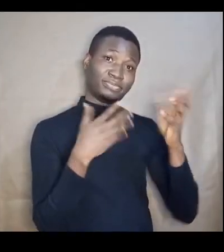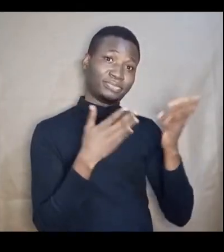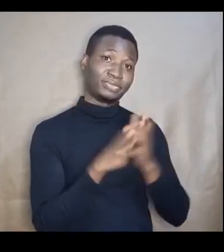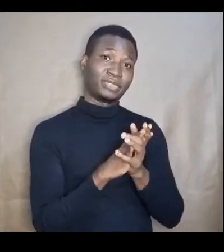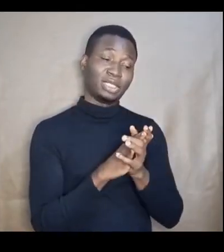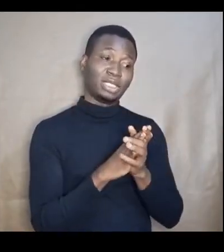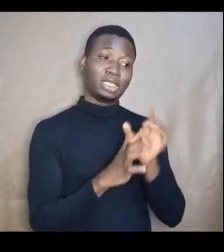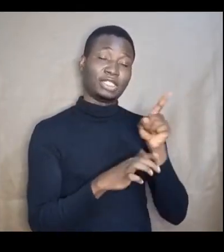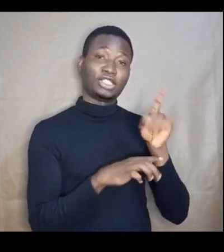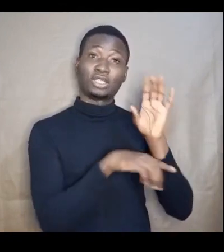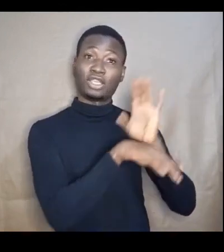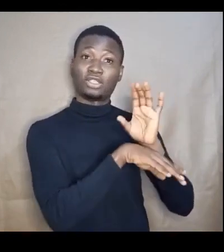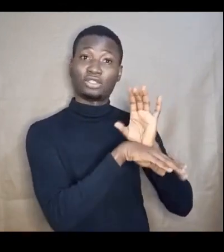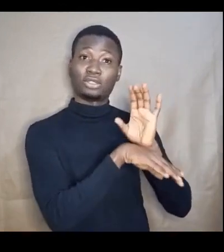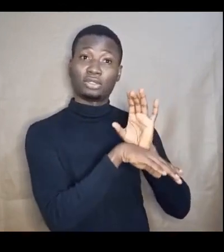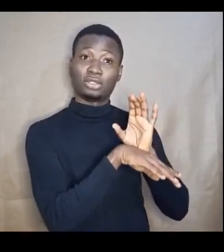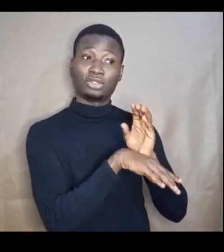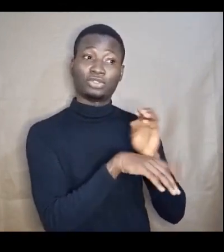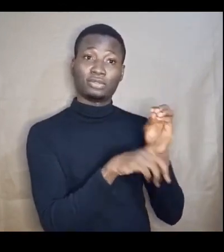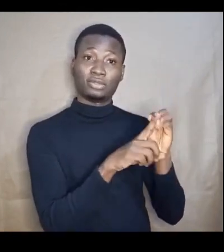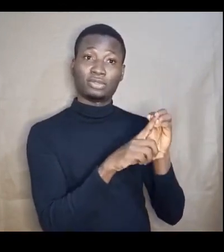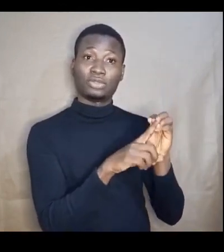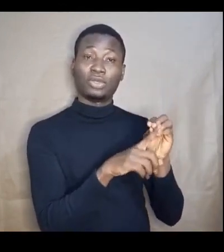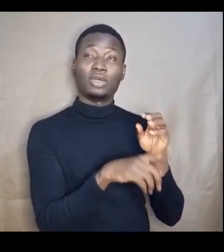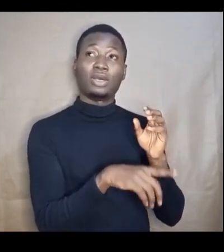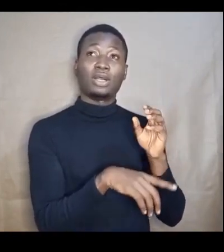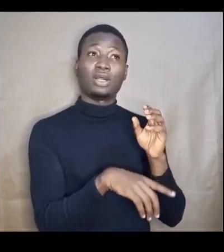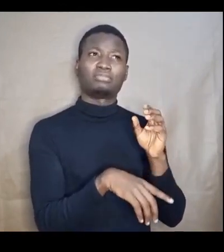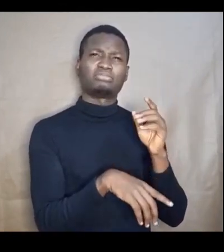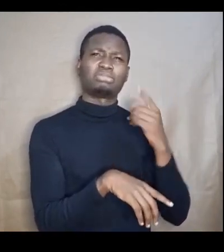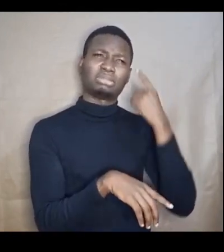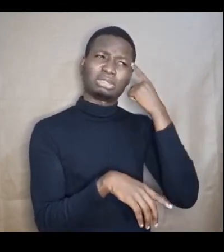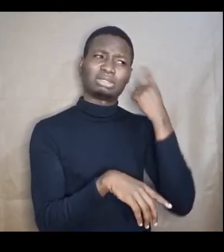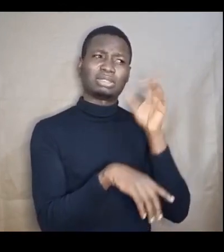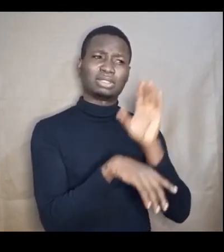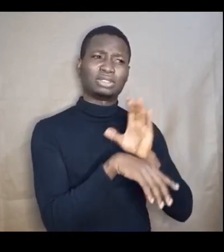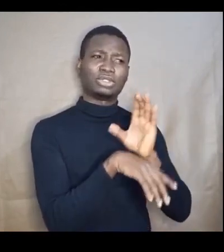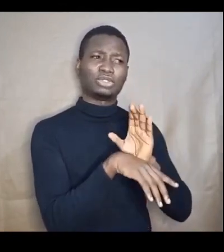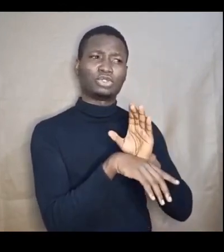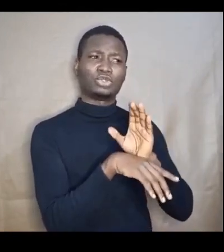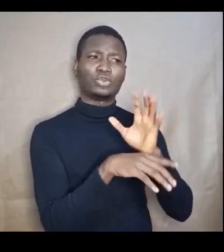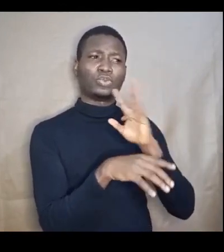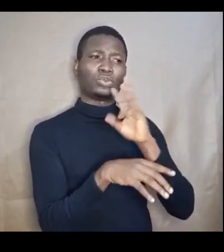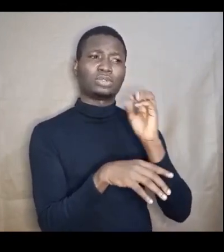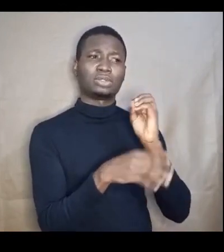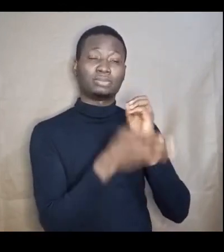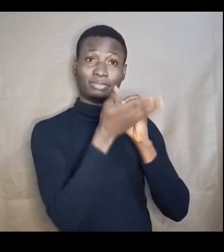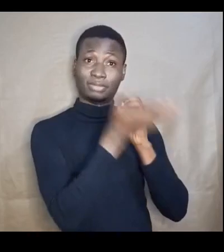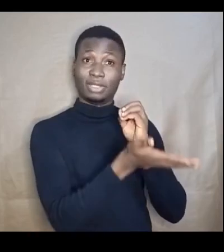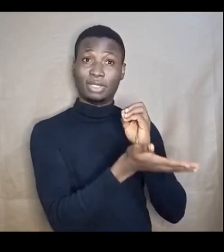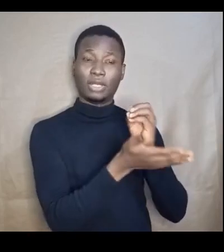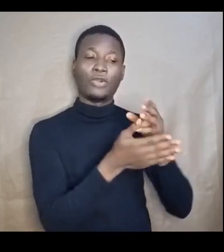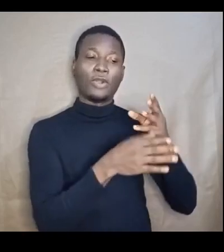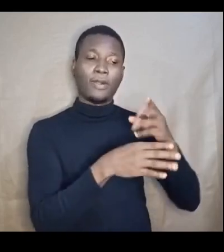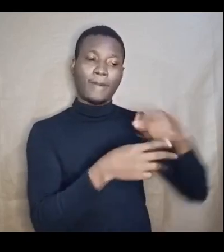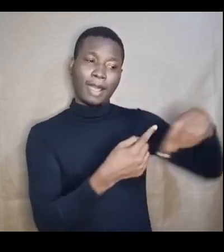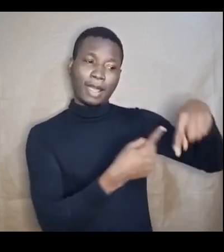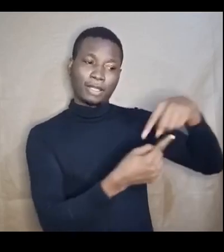whose church was, I think a chunk of the church happened to lie on the